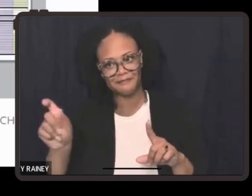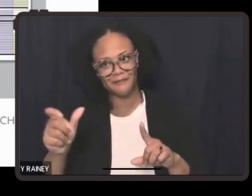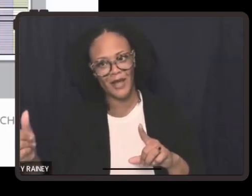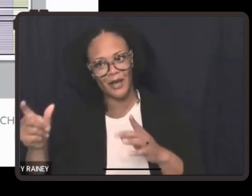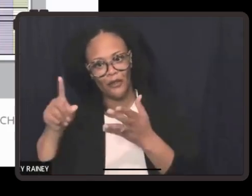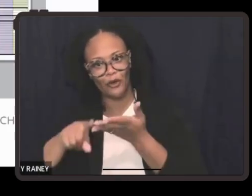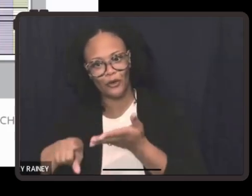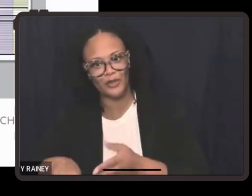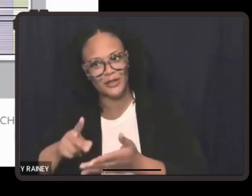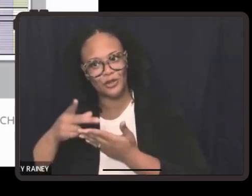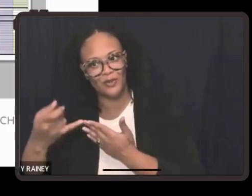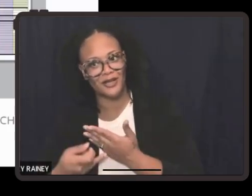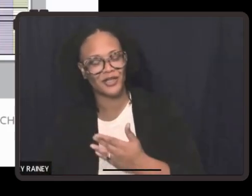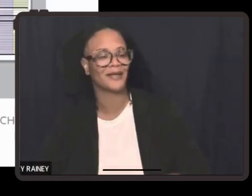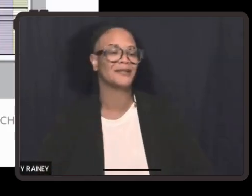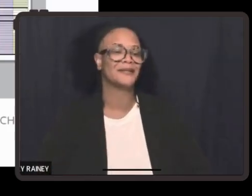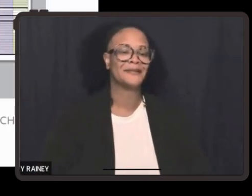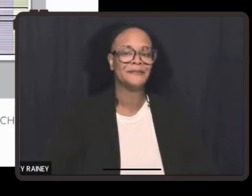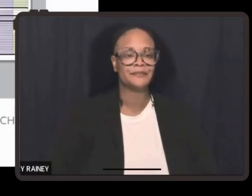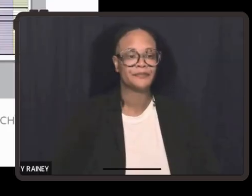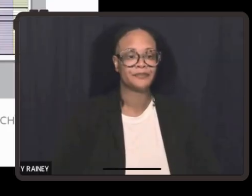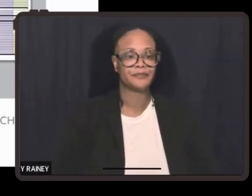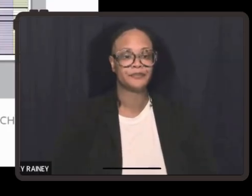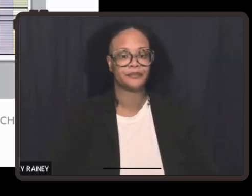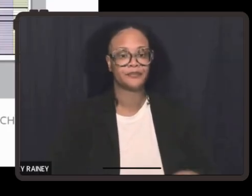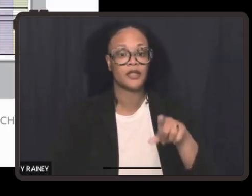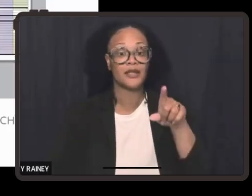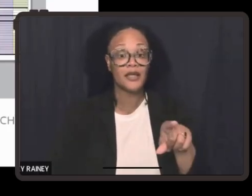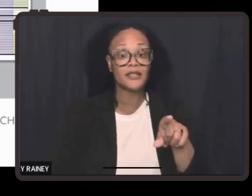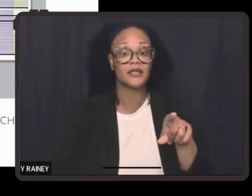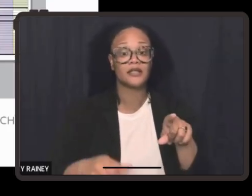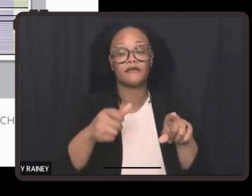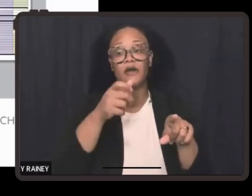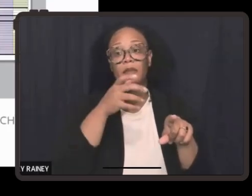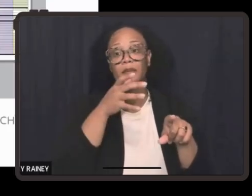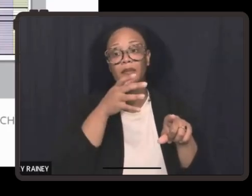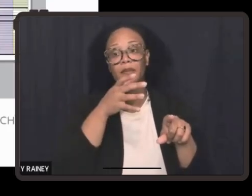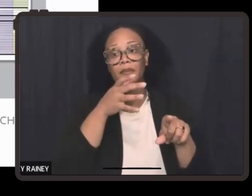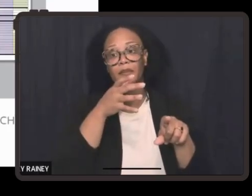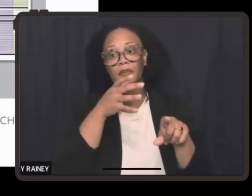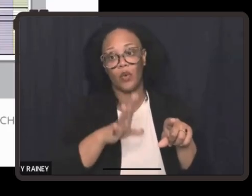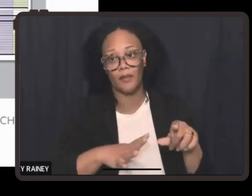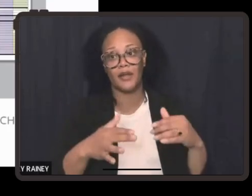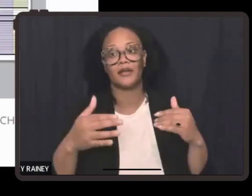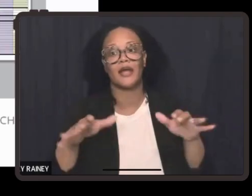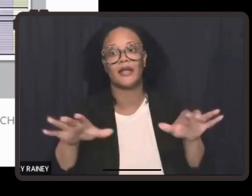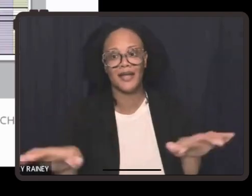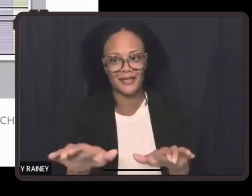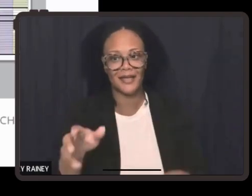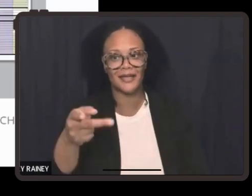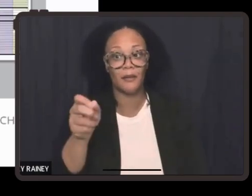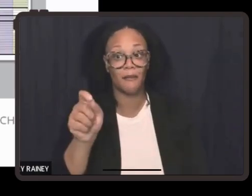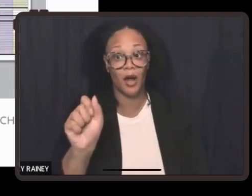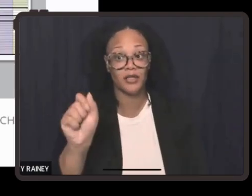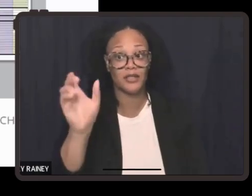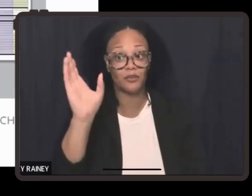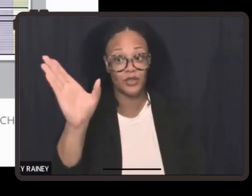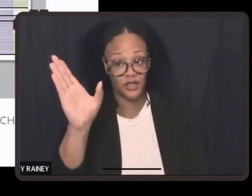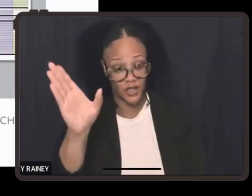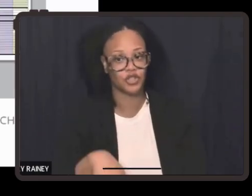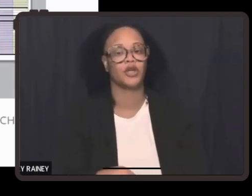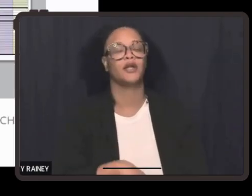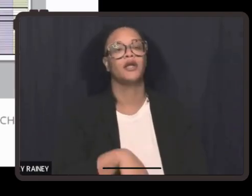who had the vagal implant. And as I say, she's her family are